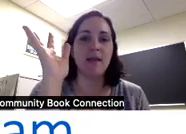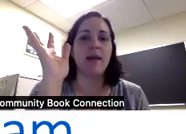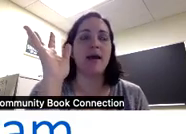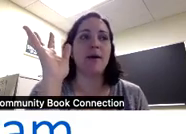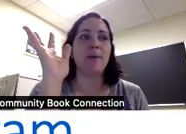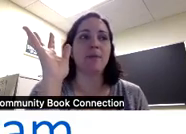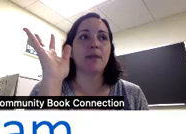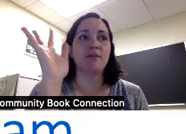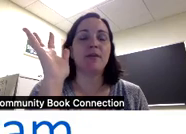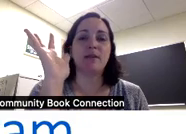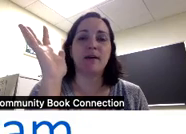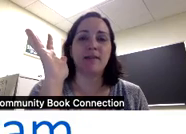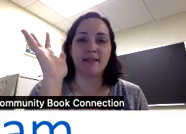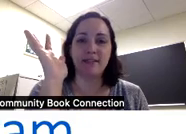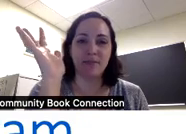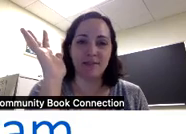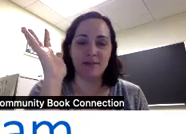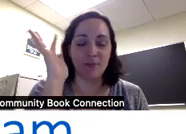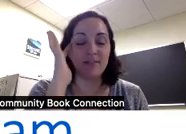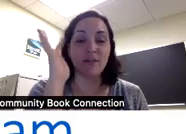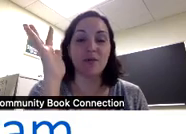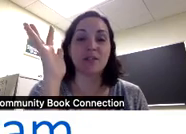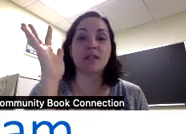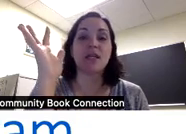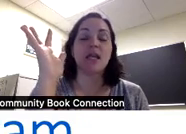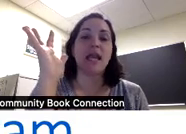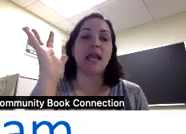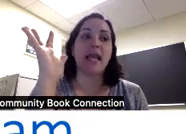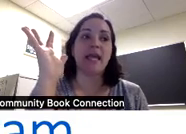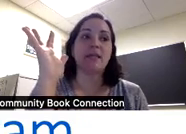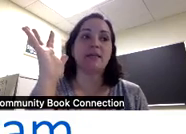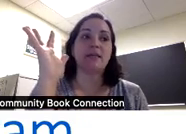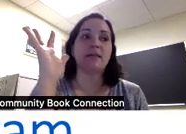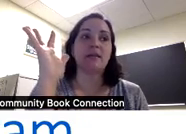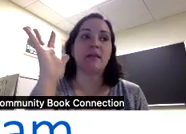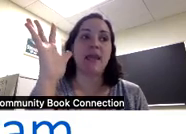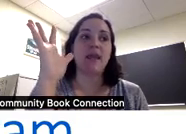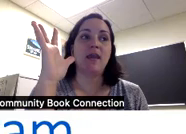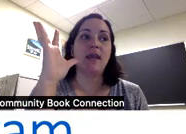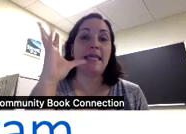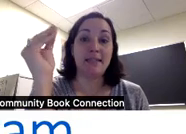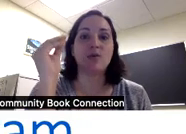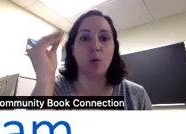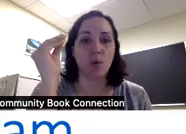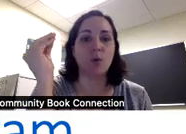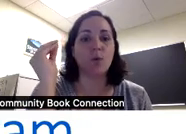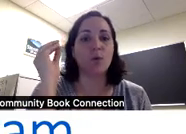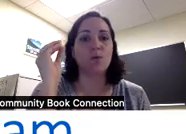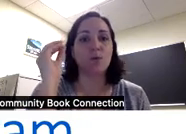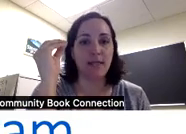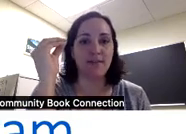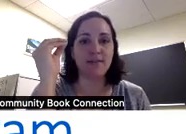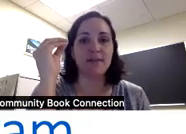Atlantic, even though they belong in the Indo-Pacific Ocean, and they eat